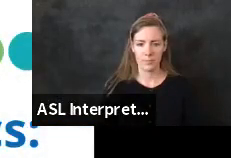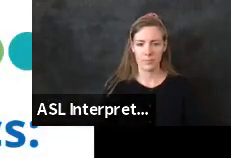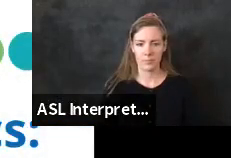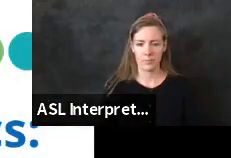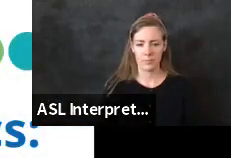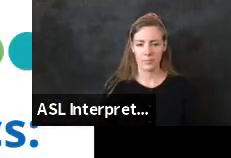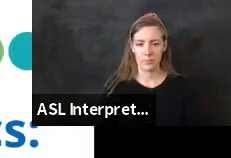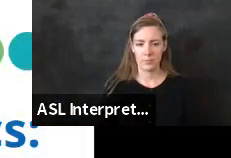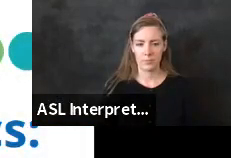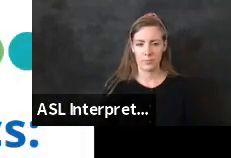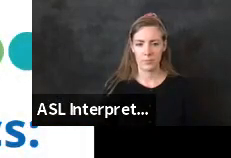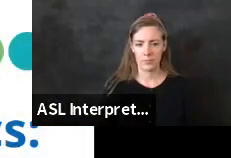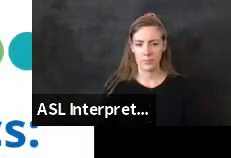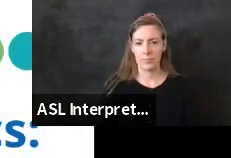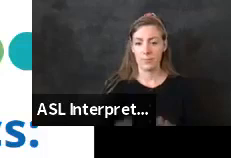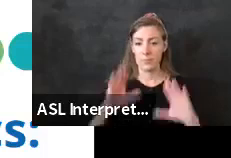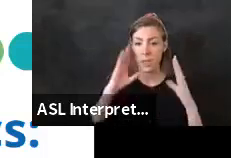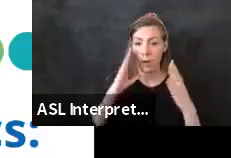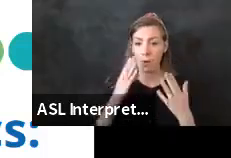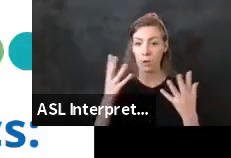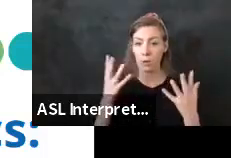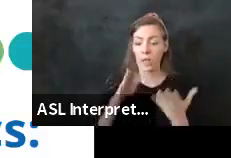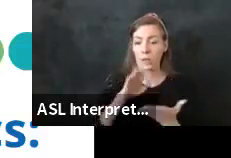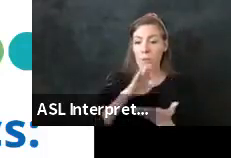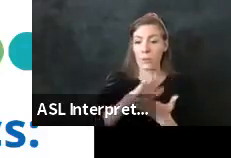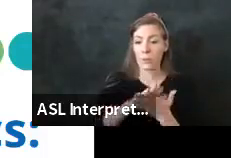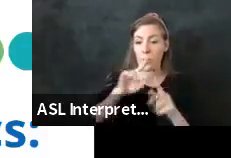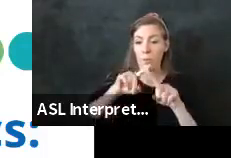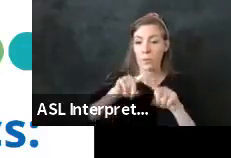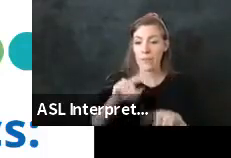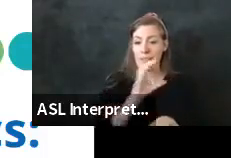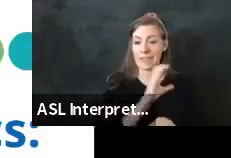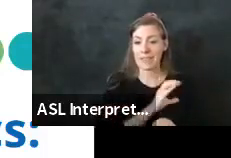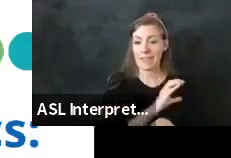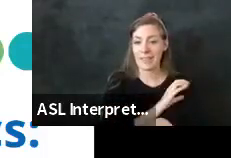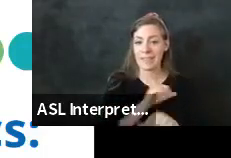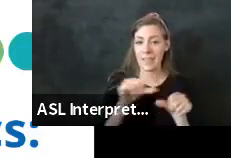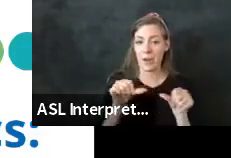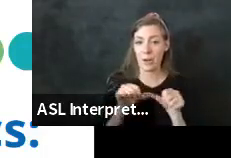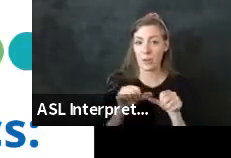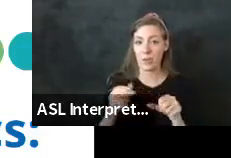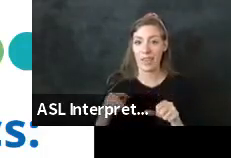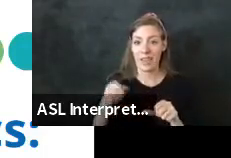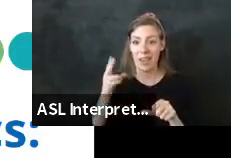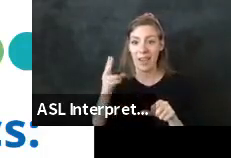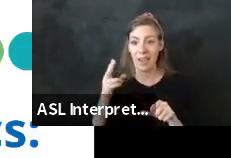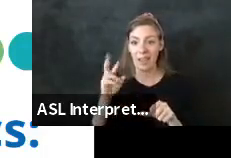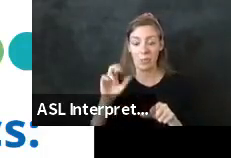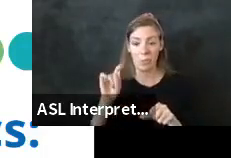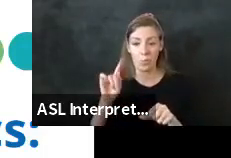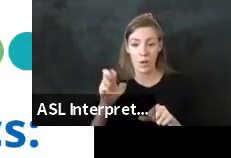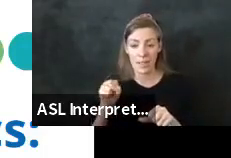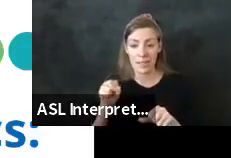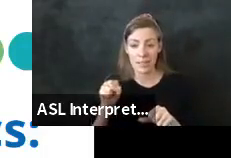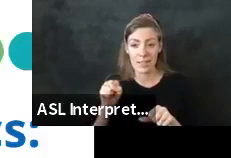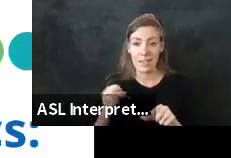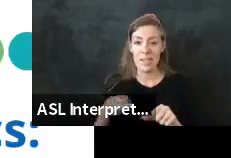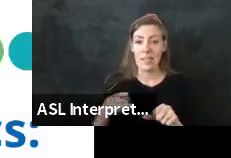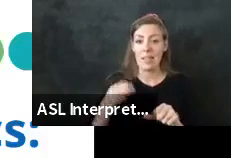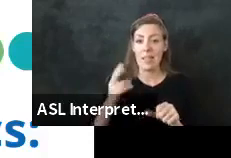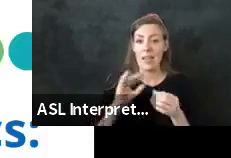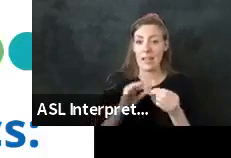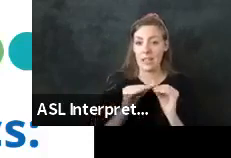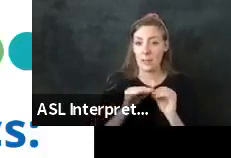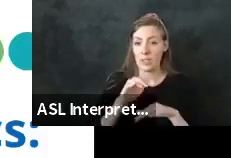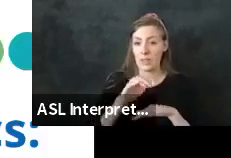Our target sites for school-based clinics are going to be areas with recent high case rates, areas with a high number of English